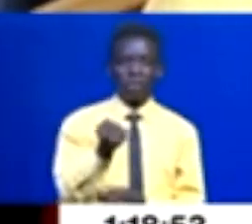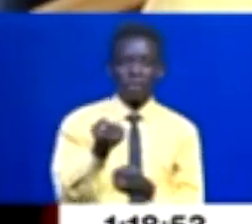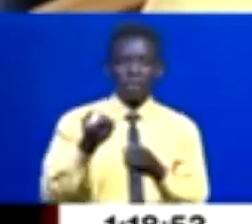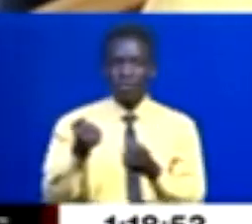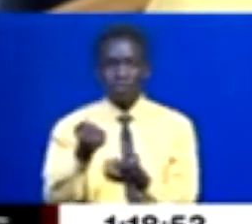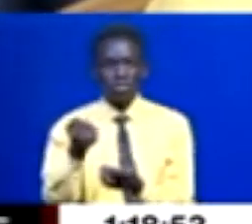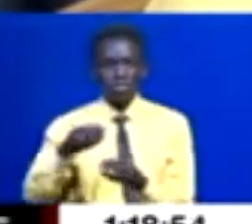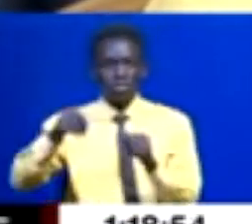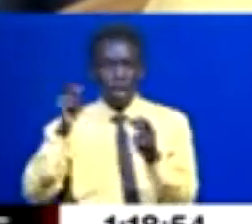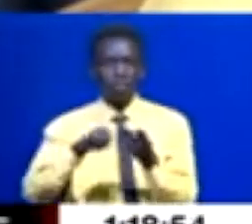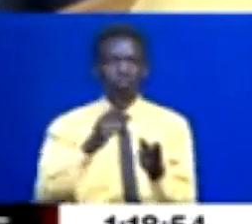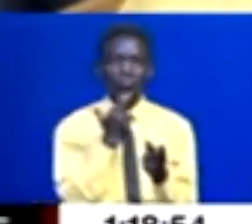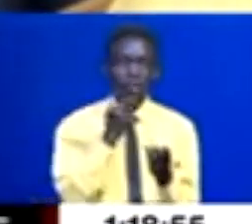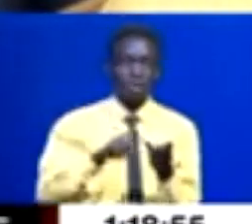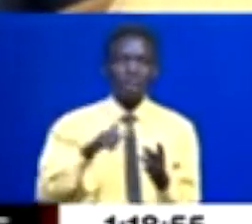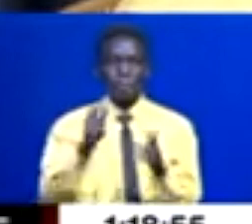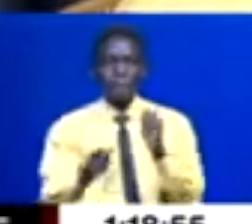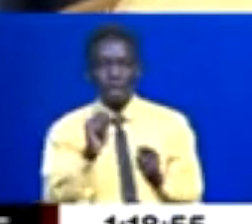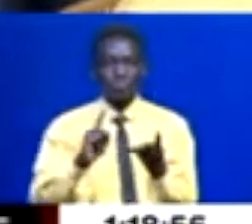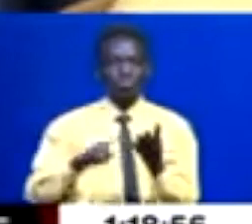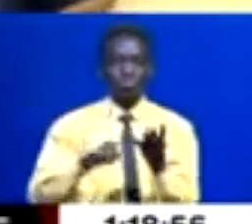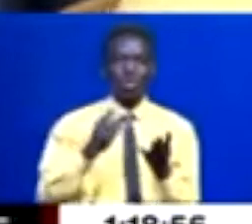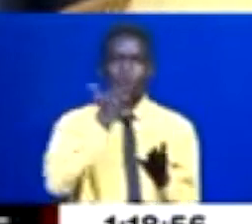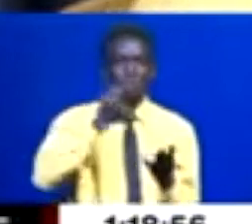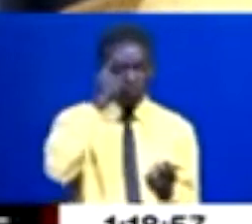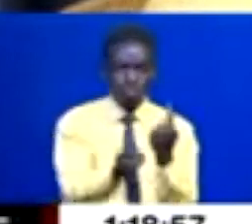sukari, maziwa, mafuta kupikia, maharagwe.